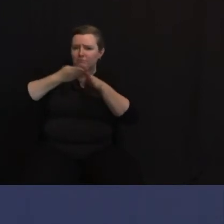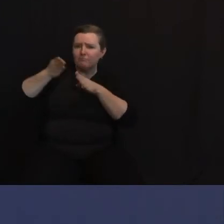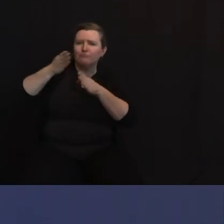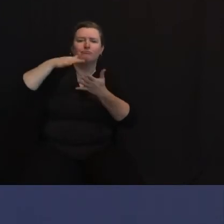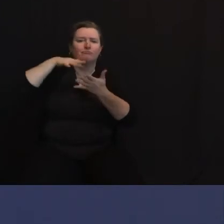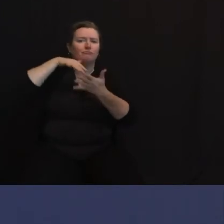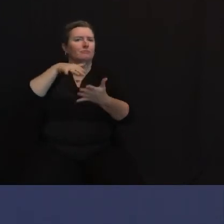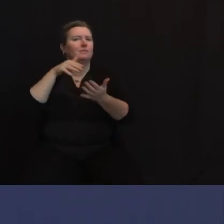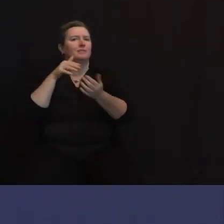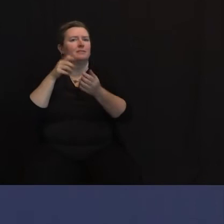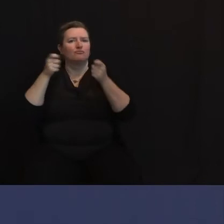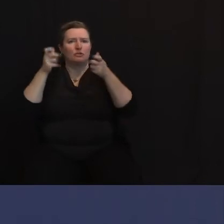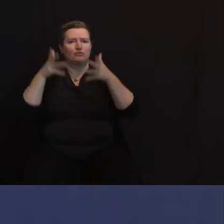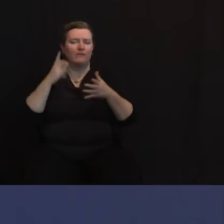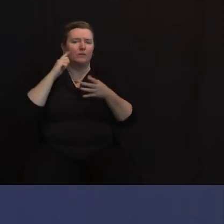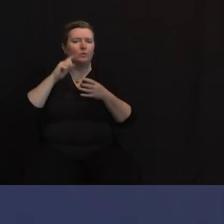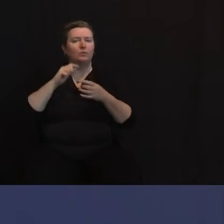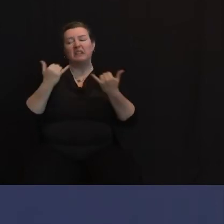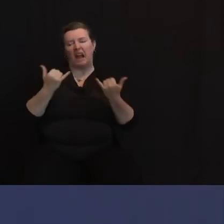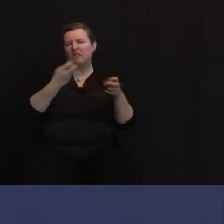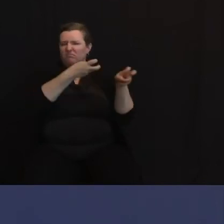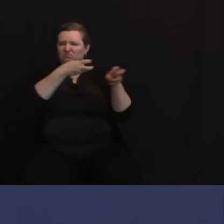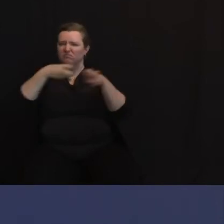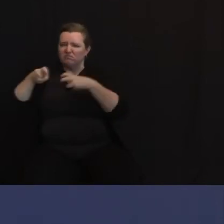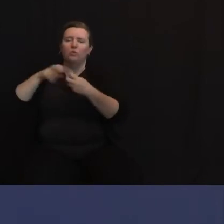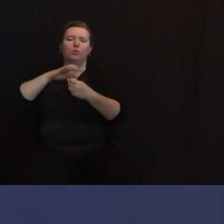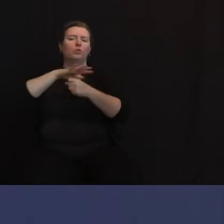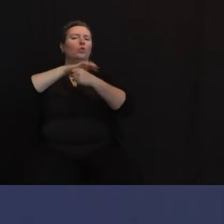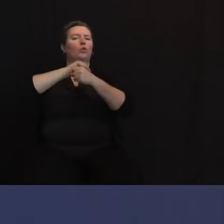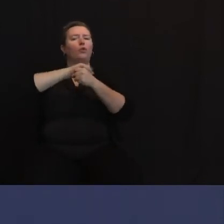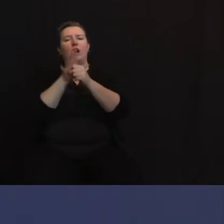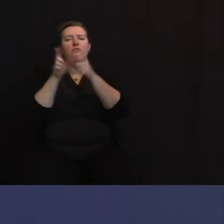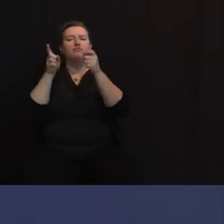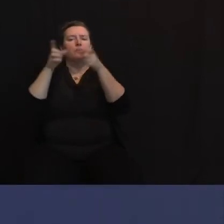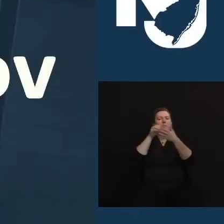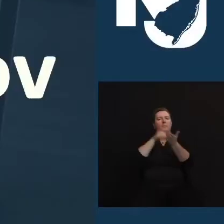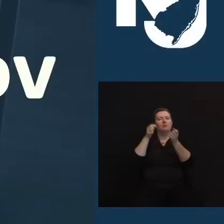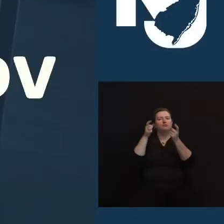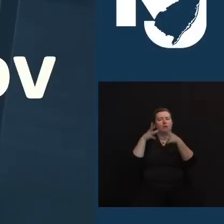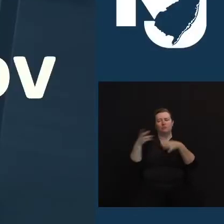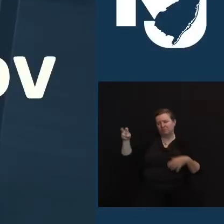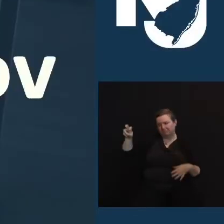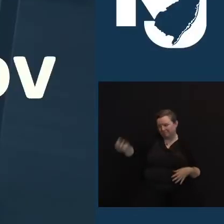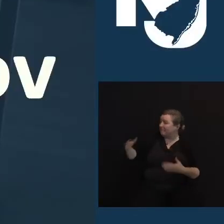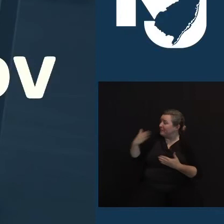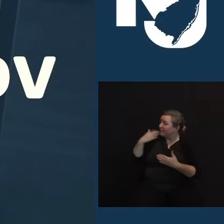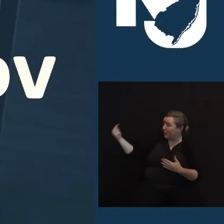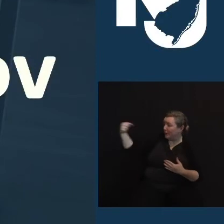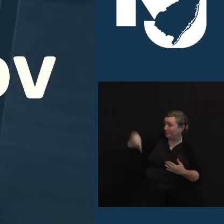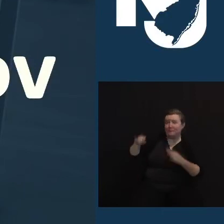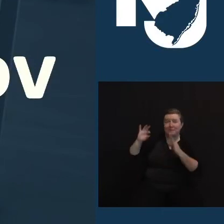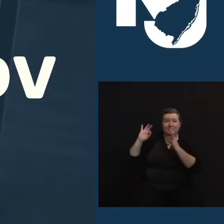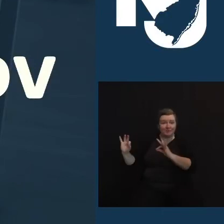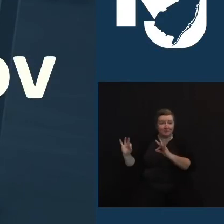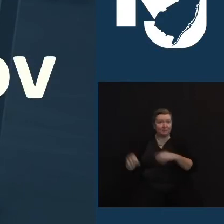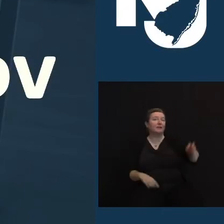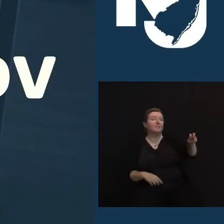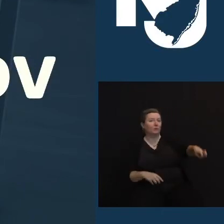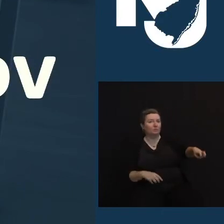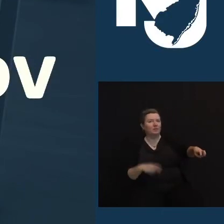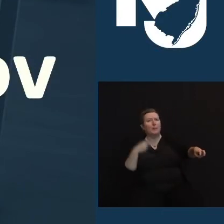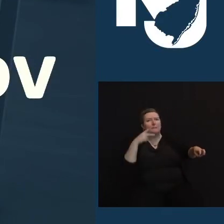medical advisor, Dr. Eddie Bresnitz. Eddie, it's great to have you back. The guy to my left, and I'll comment more about his attire when I introduce